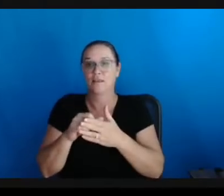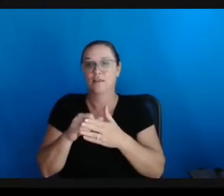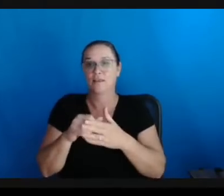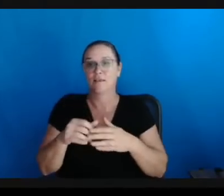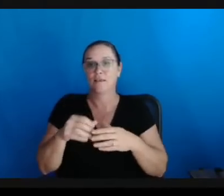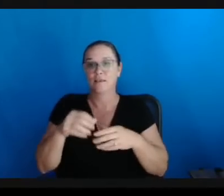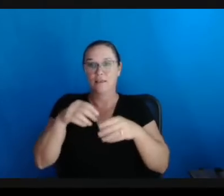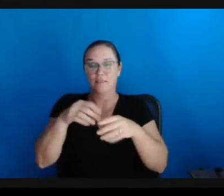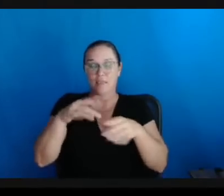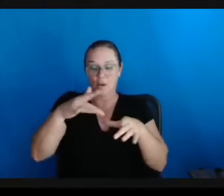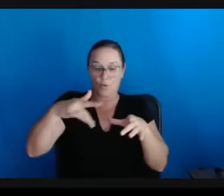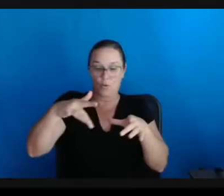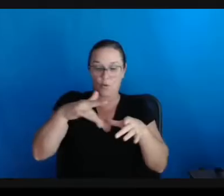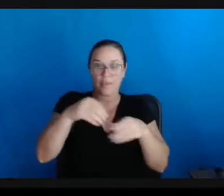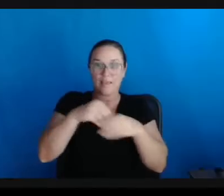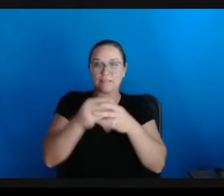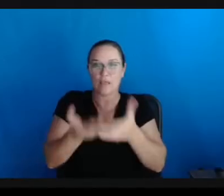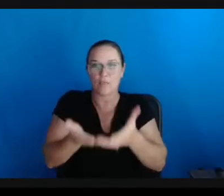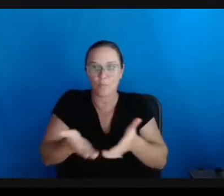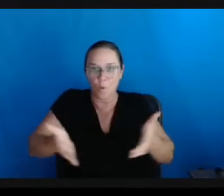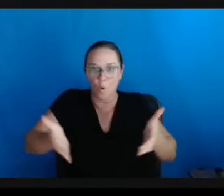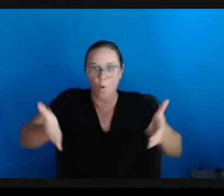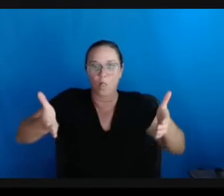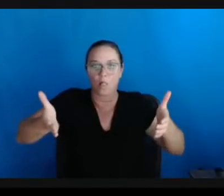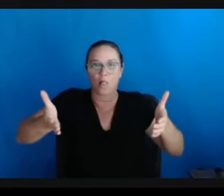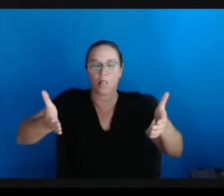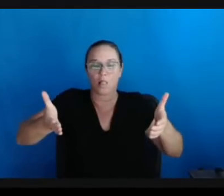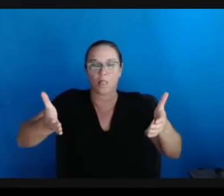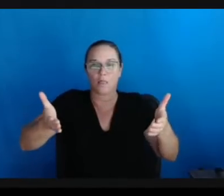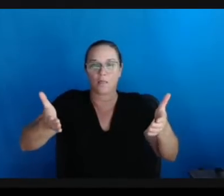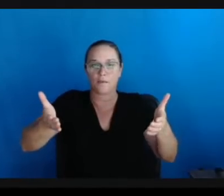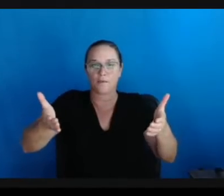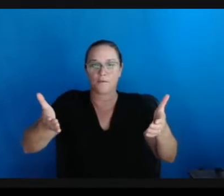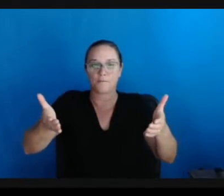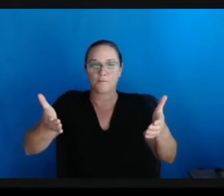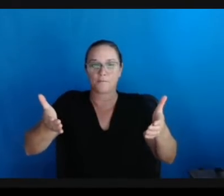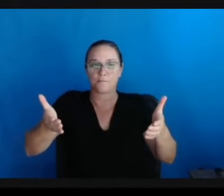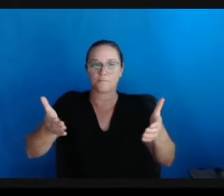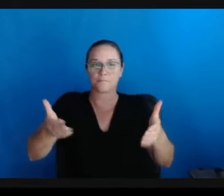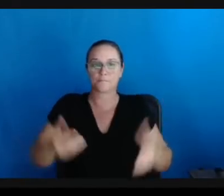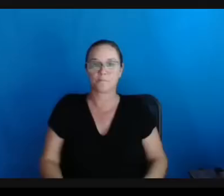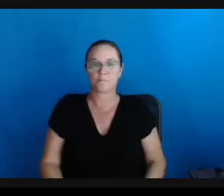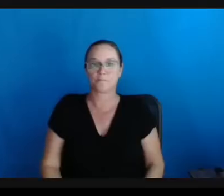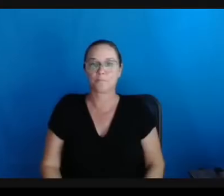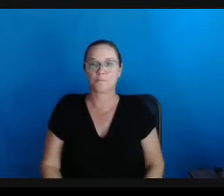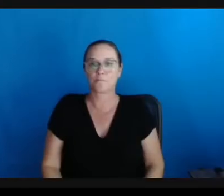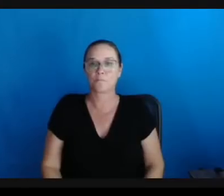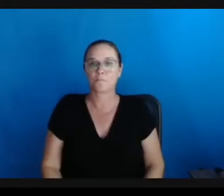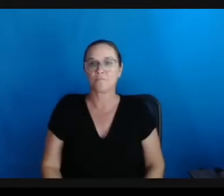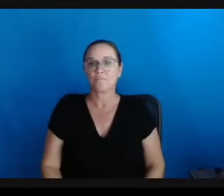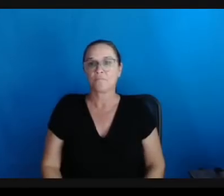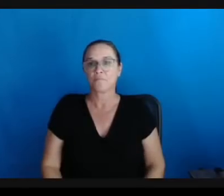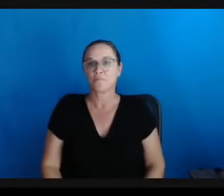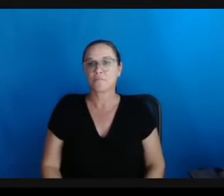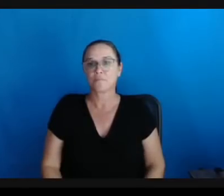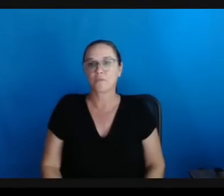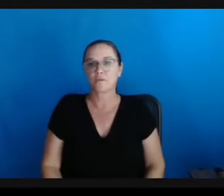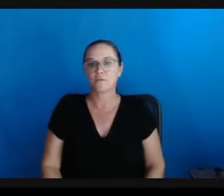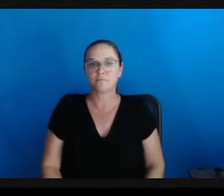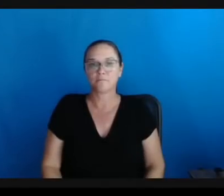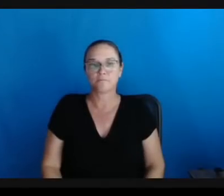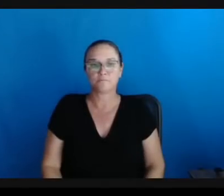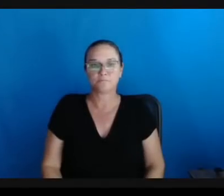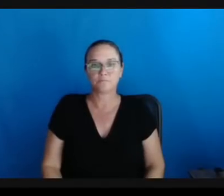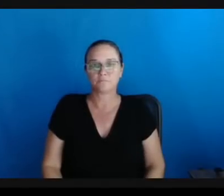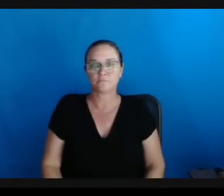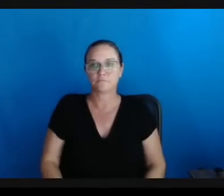this bigger bowl. See that bigger bowl in there? And so they say here, the